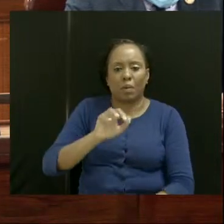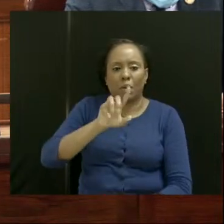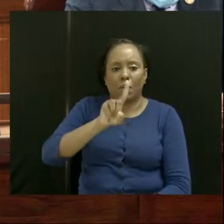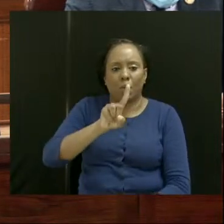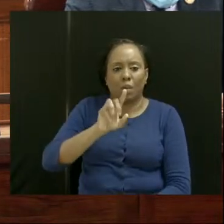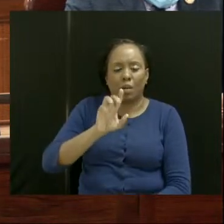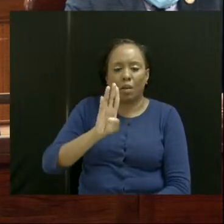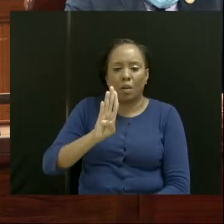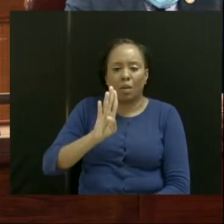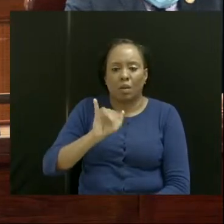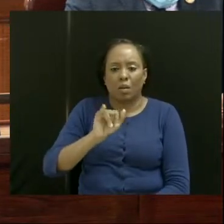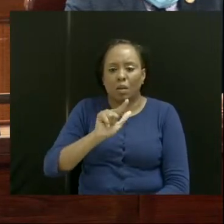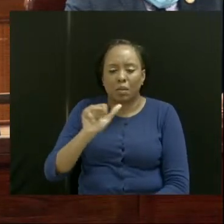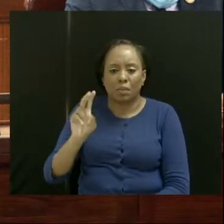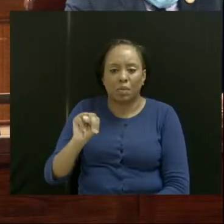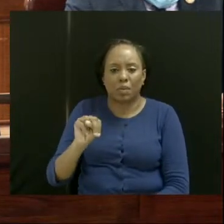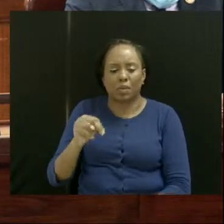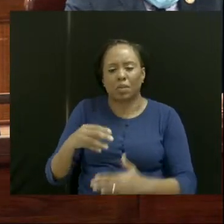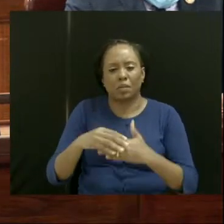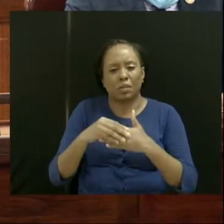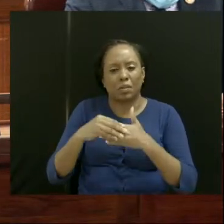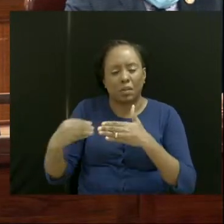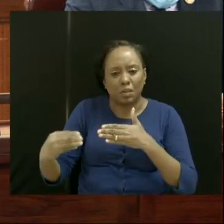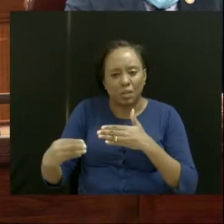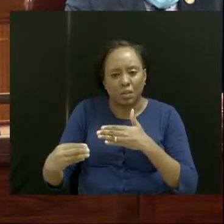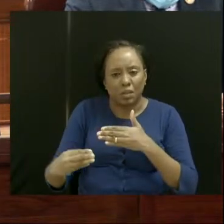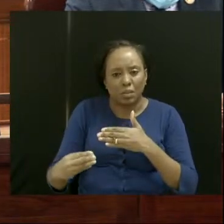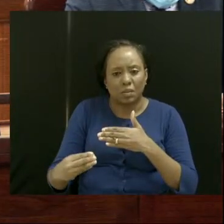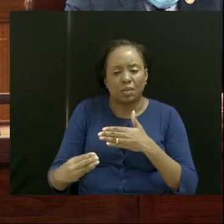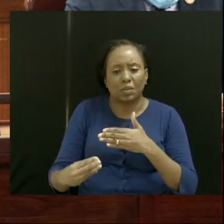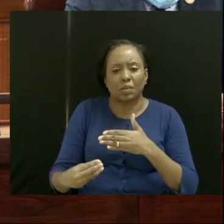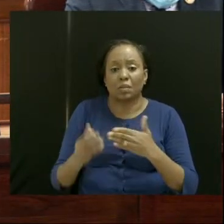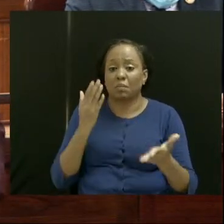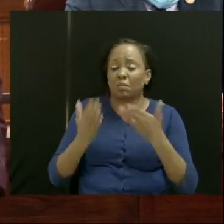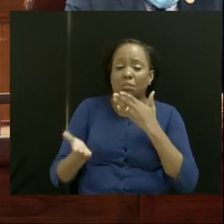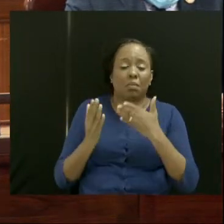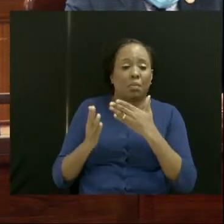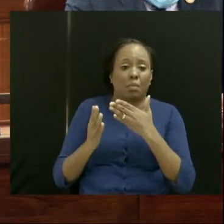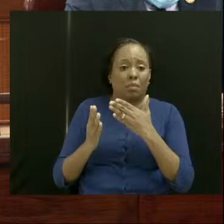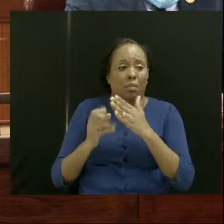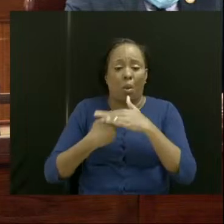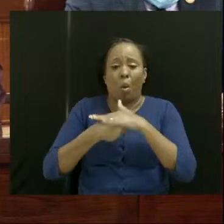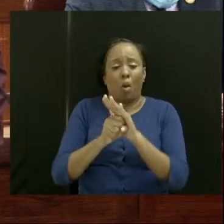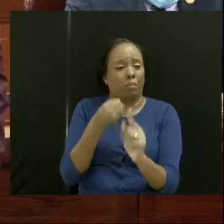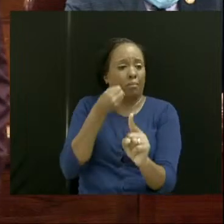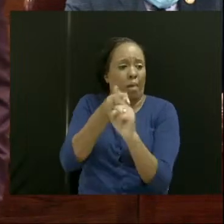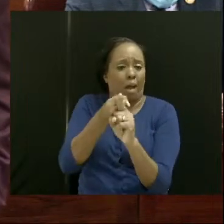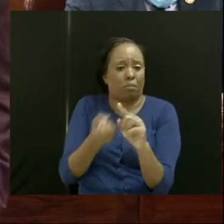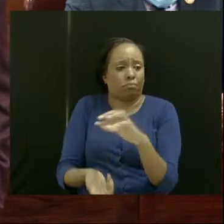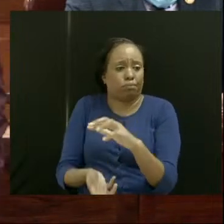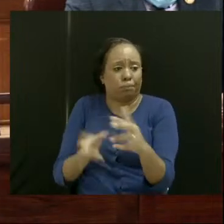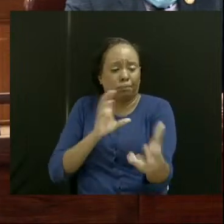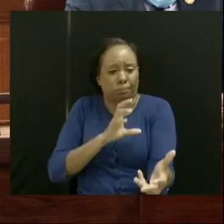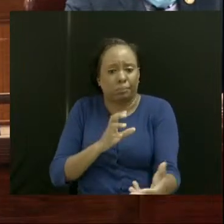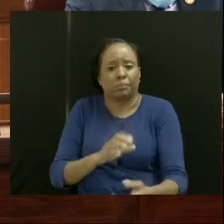$1 billion. Now, a lot of that may be COVID-related, COVID-induced,